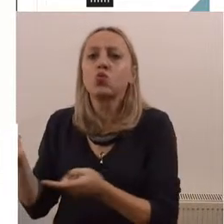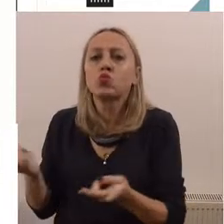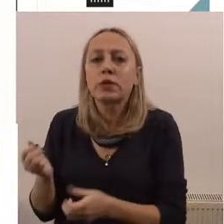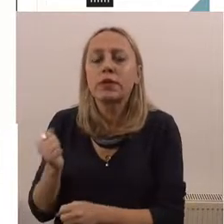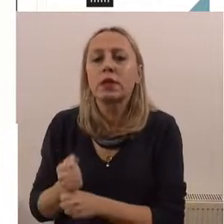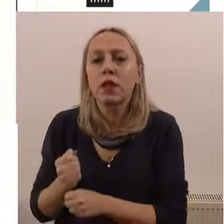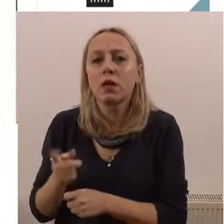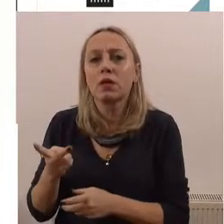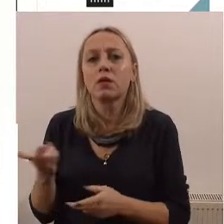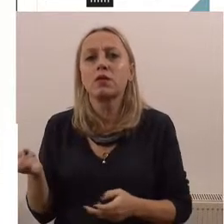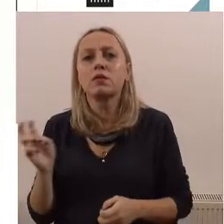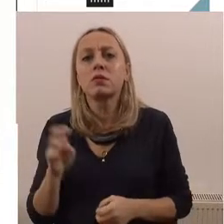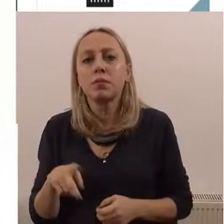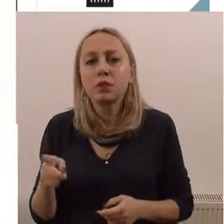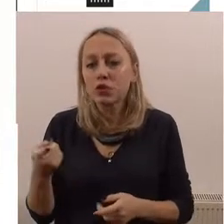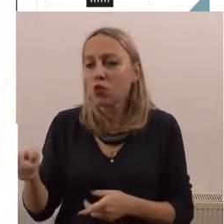changing